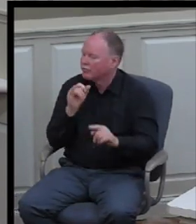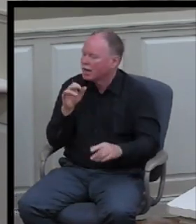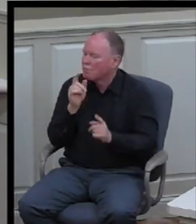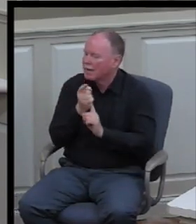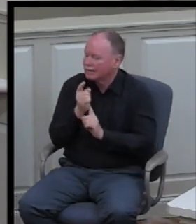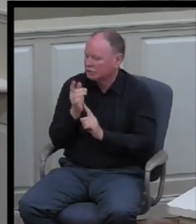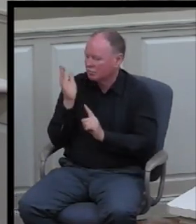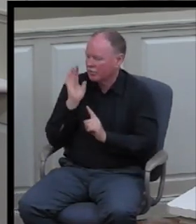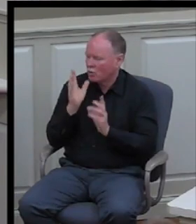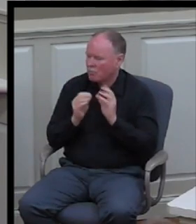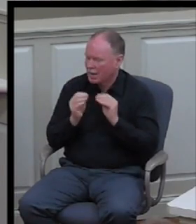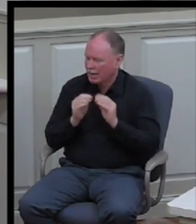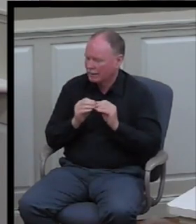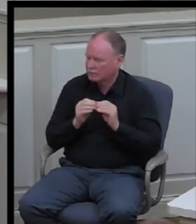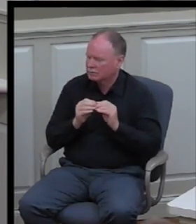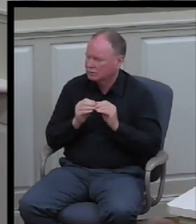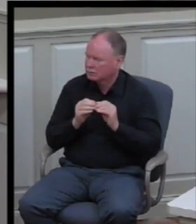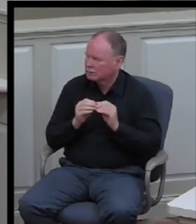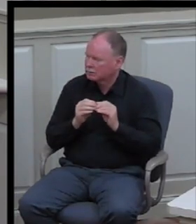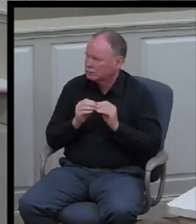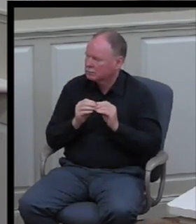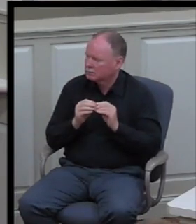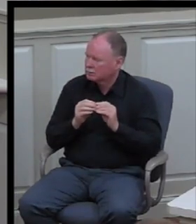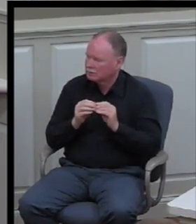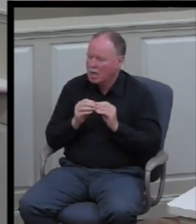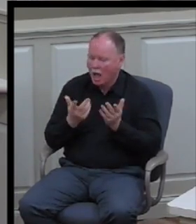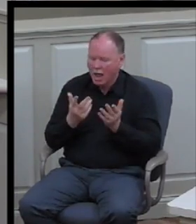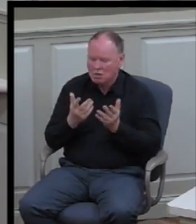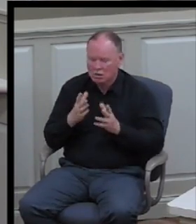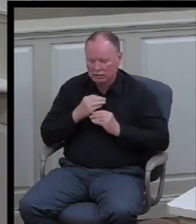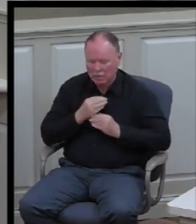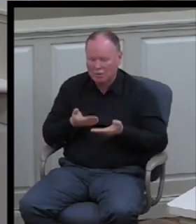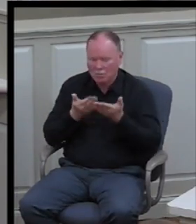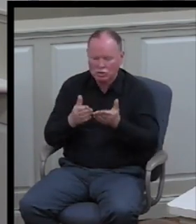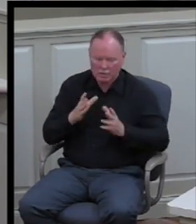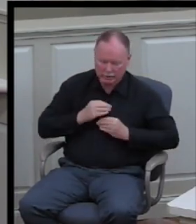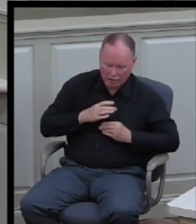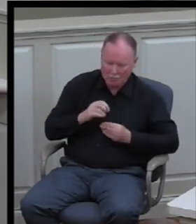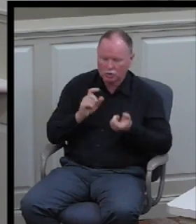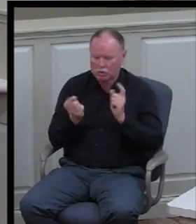of the previous meeting. Chair will entertain a motion to accept or